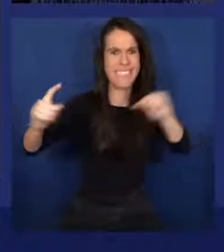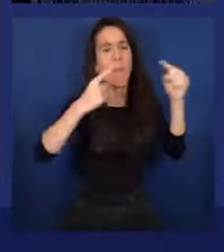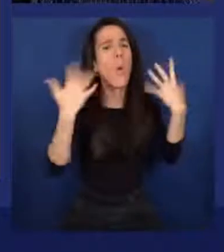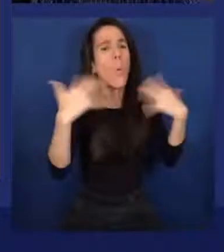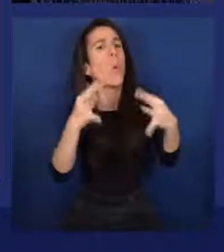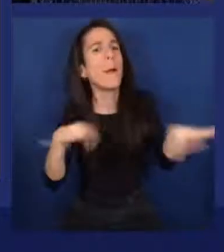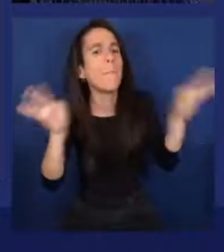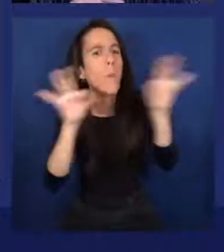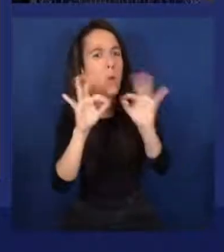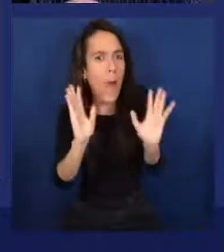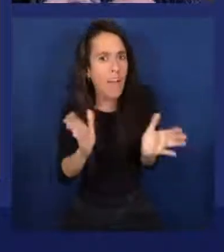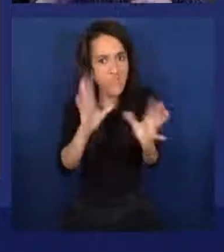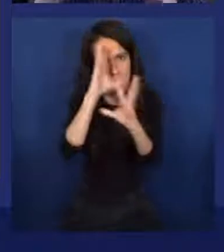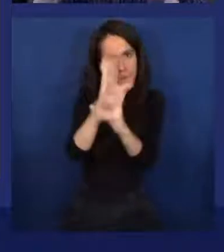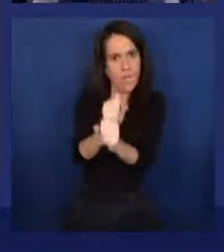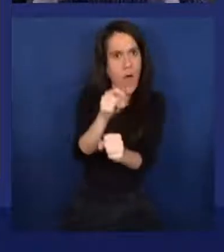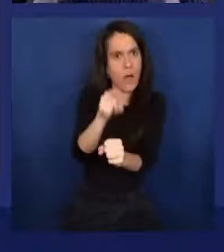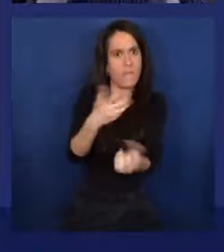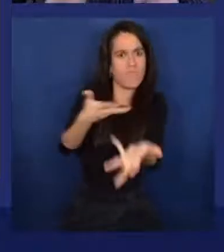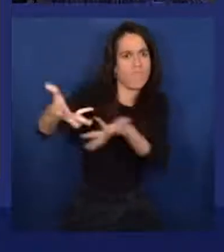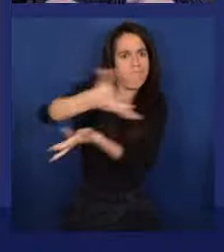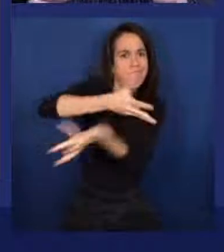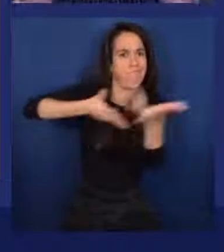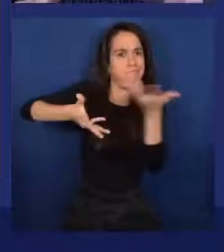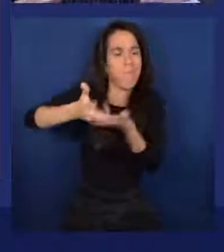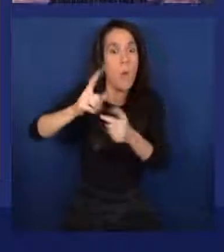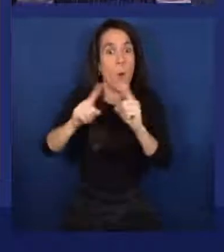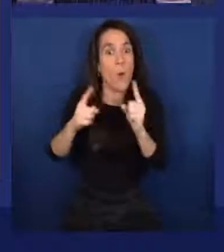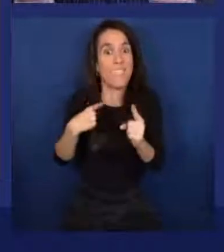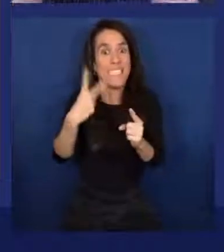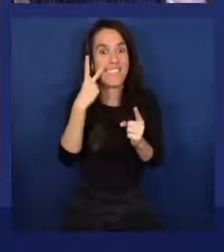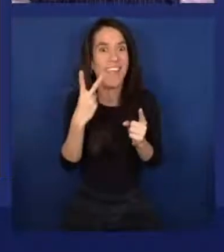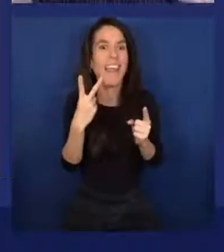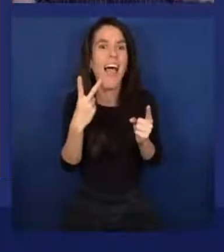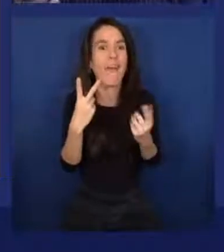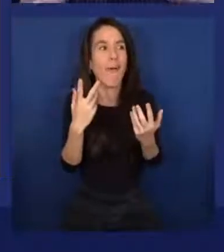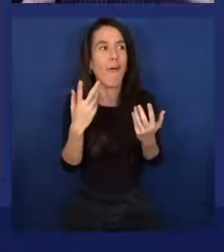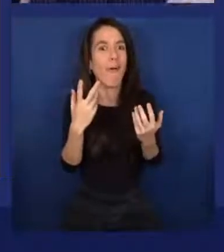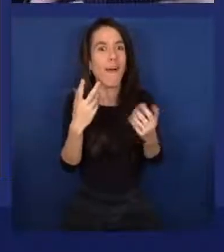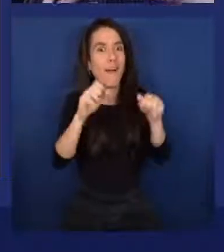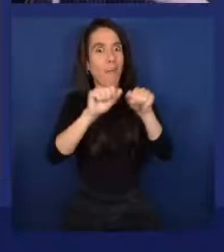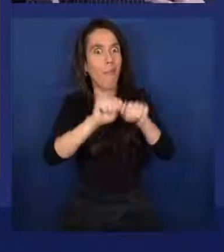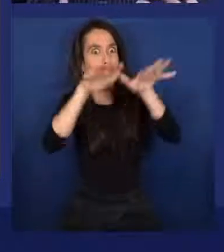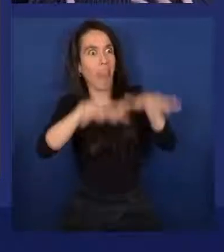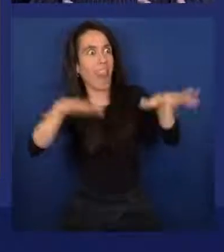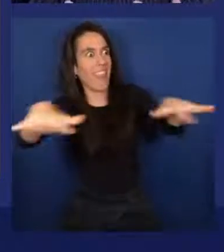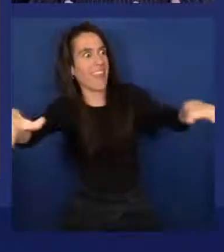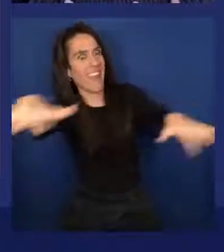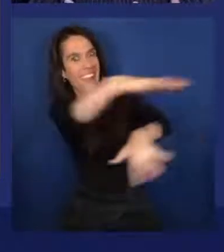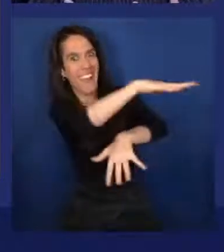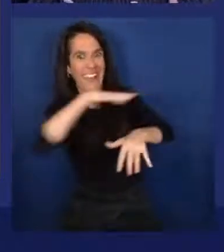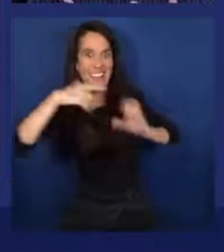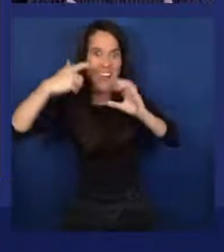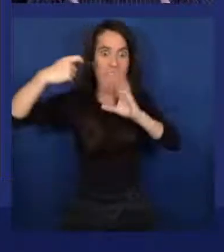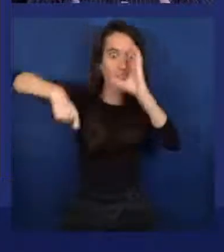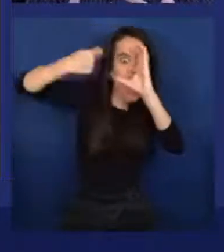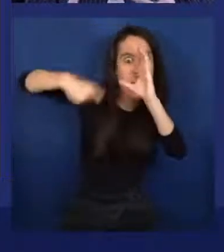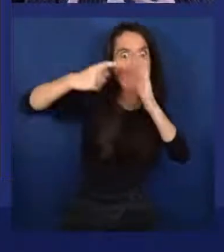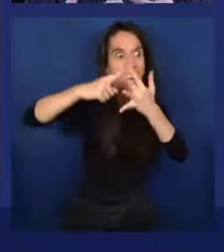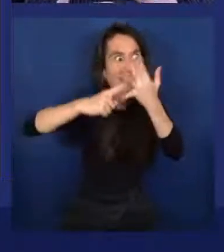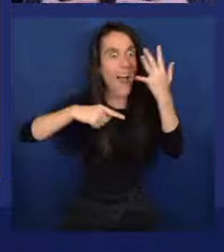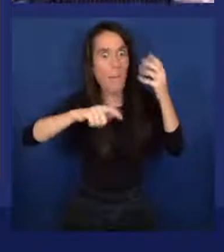need to focus on, but understand that popular culture has also grabbed onto this anthropomorphization